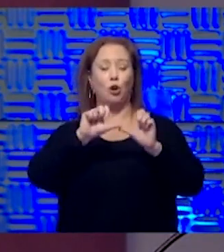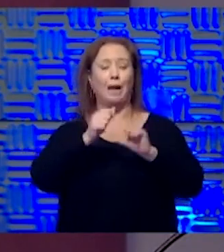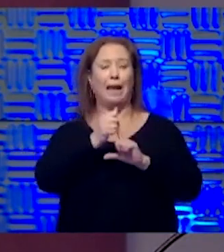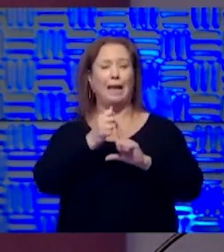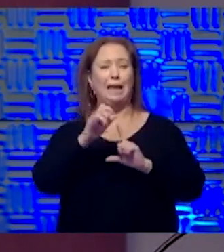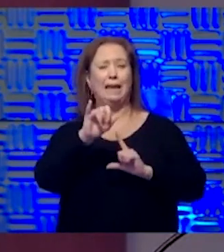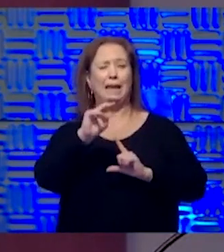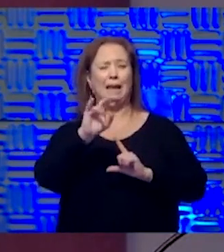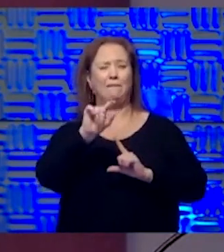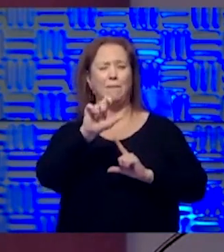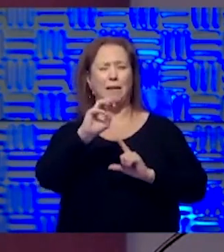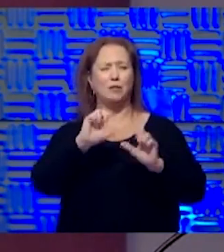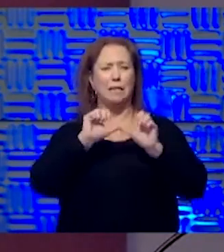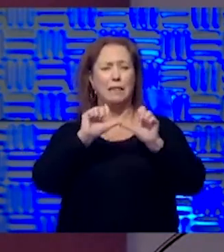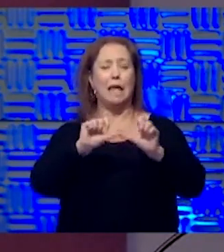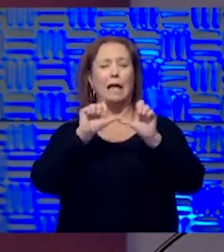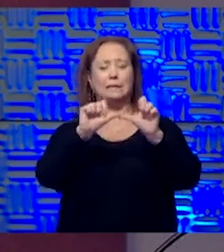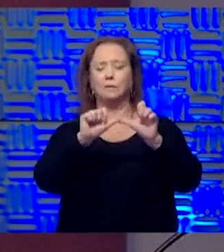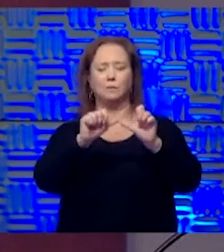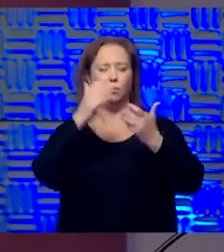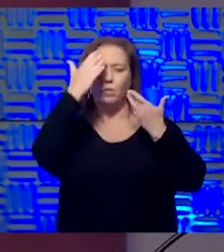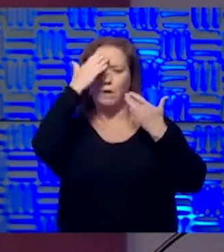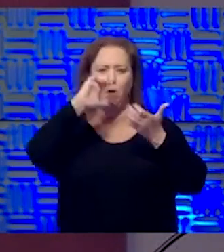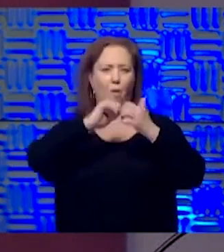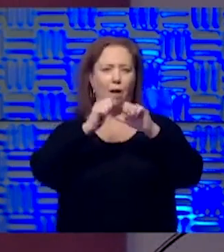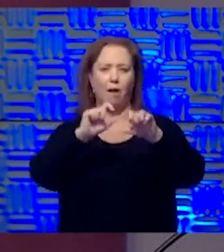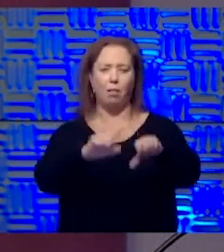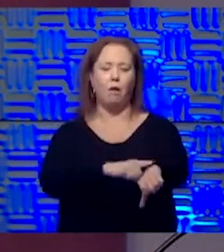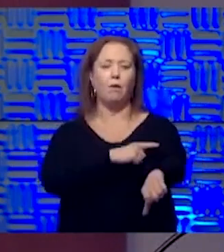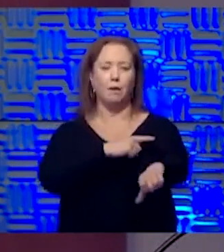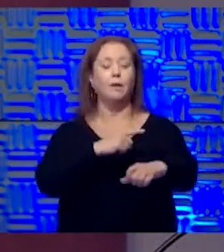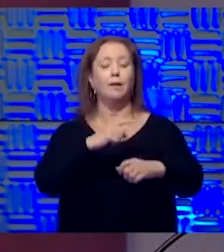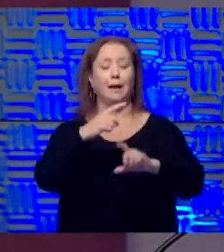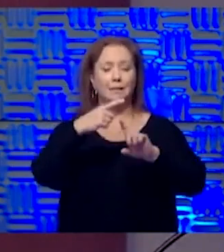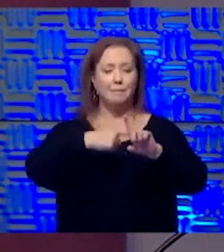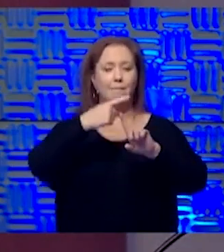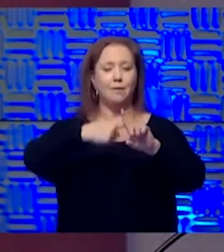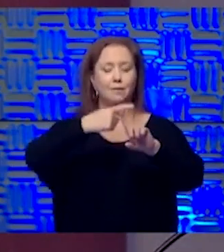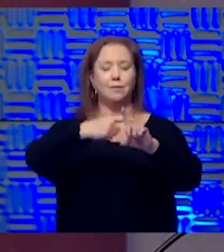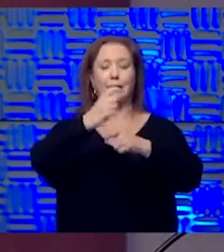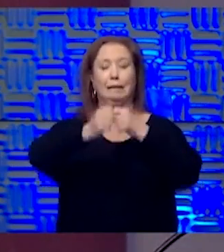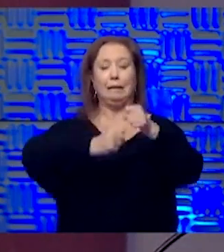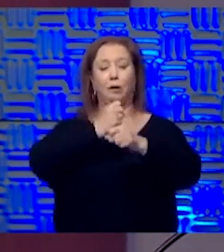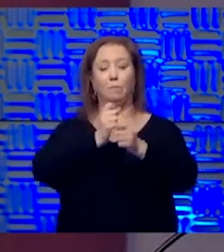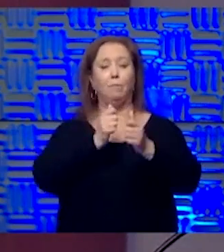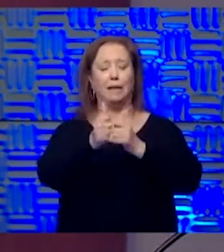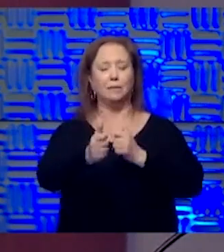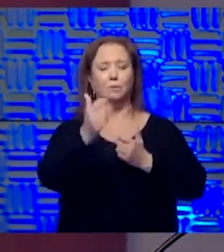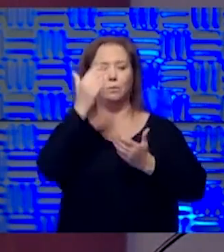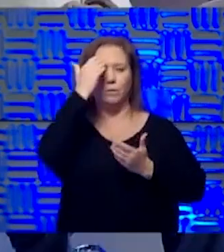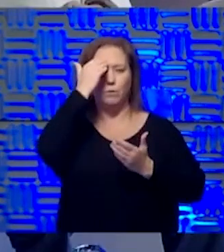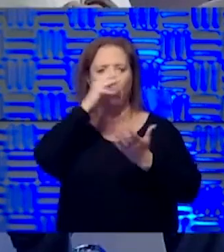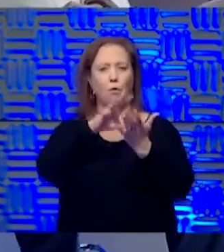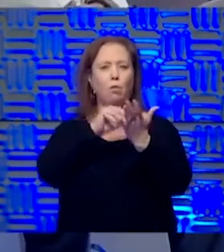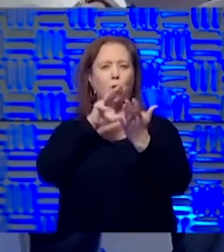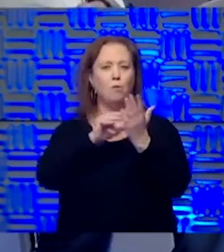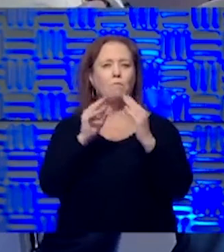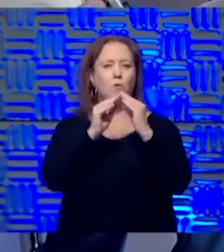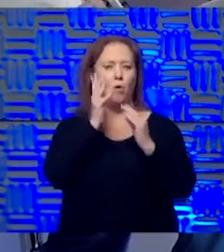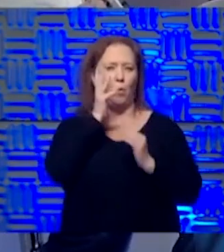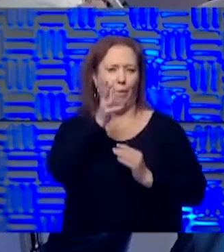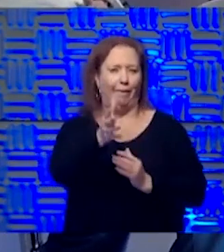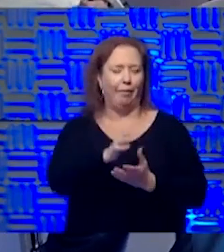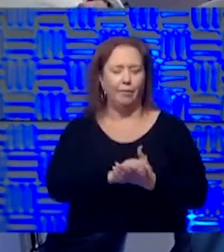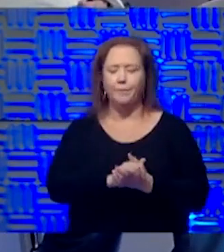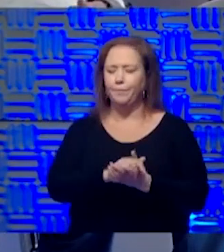something that we'll probably get more information as the months and year go on. And Gary, you mentioned a while back, you talked a little bit